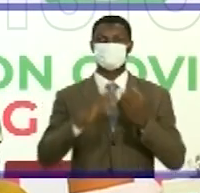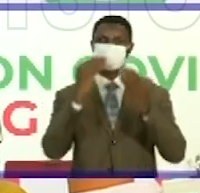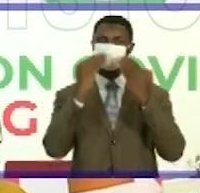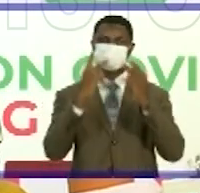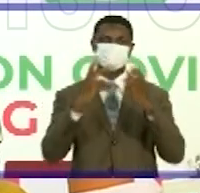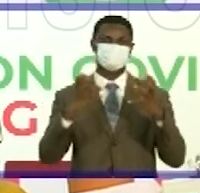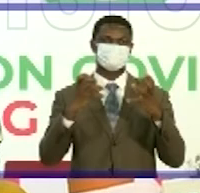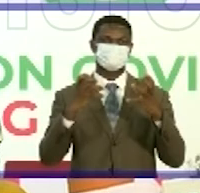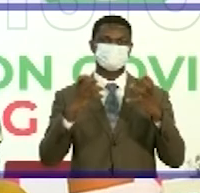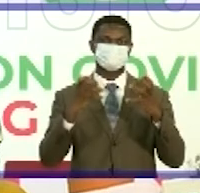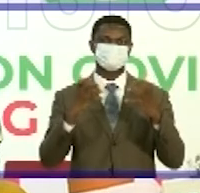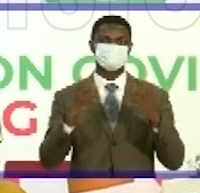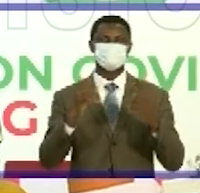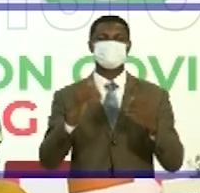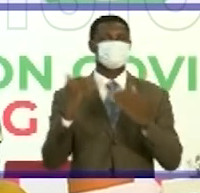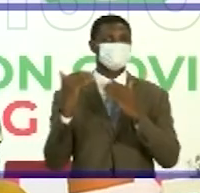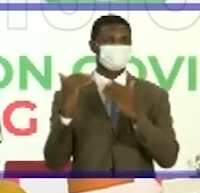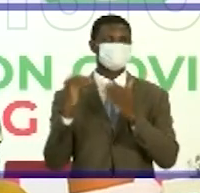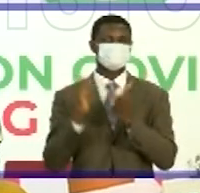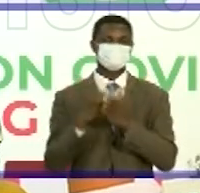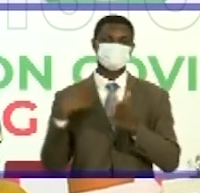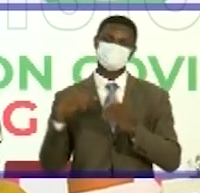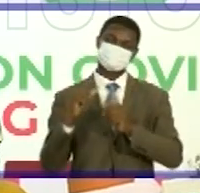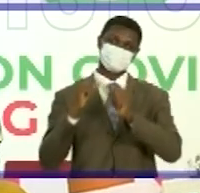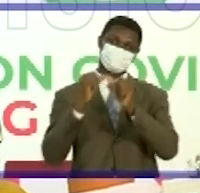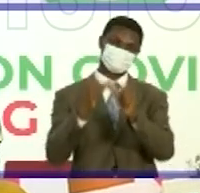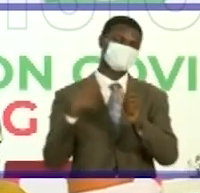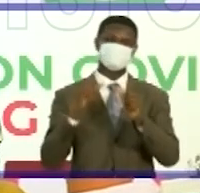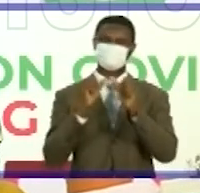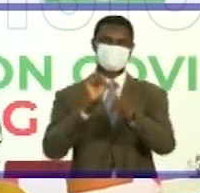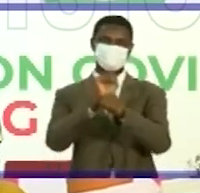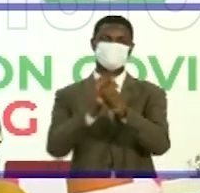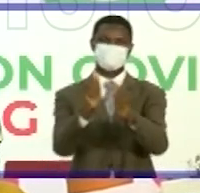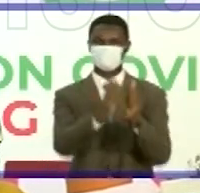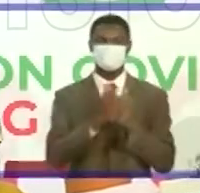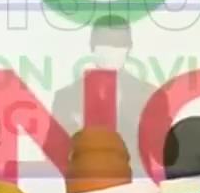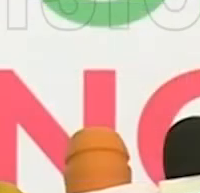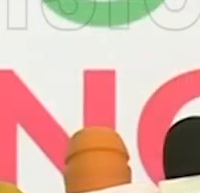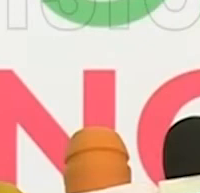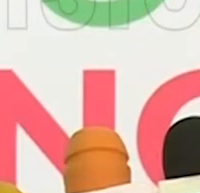believe going further, we will continue to cooperate and work together. Have a good evening.